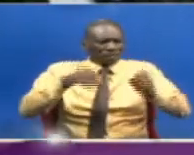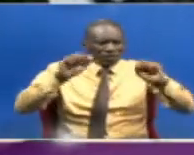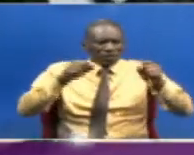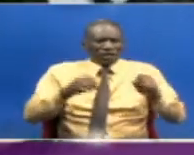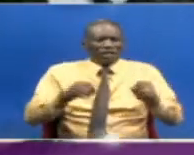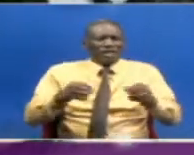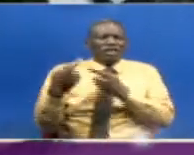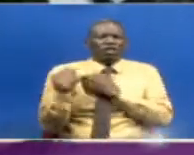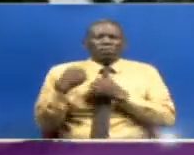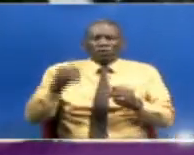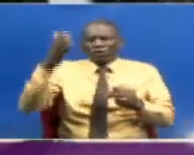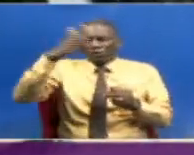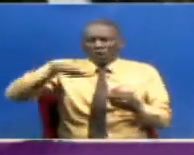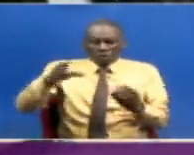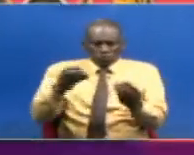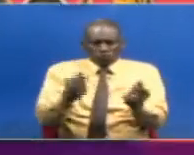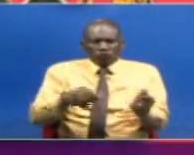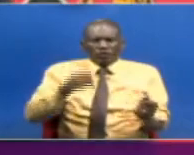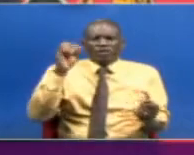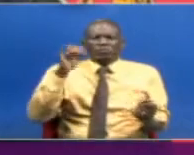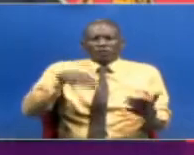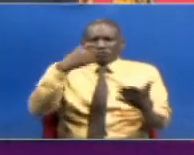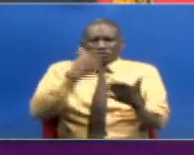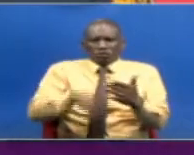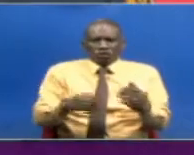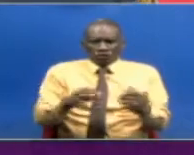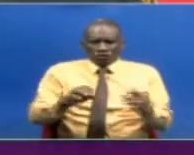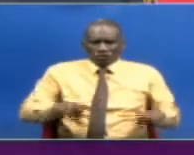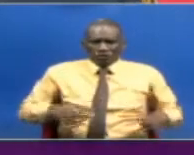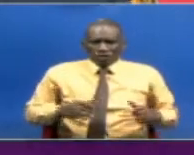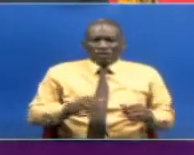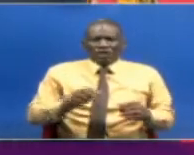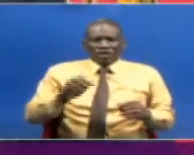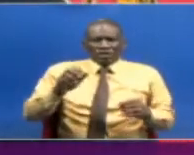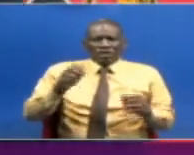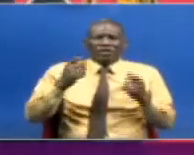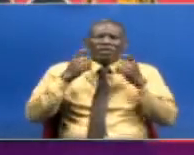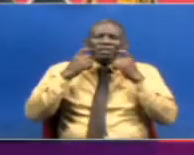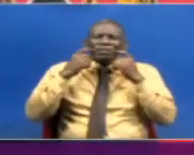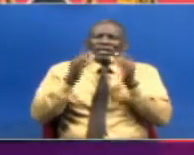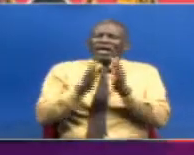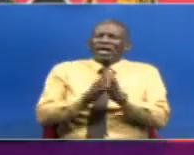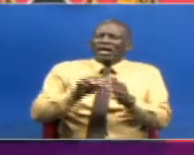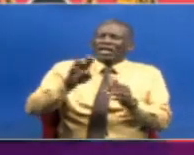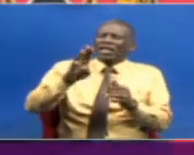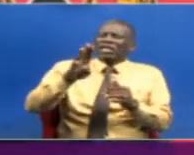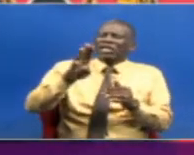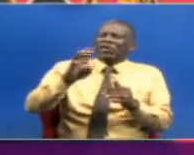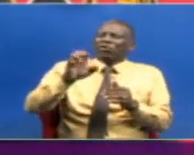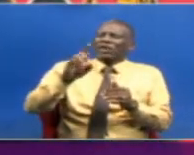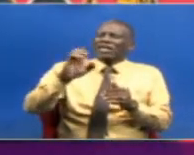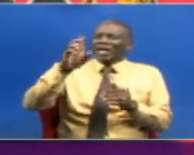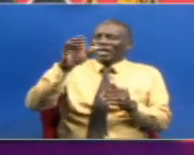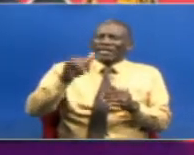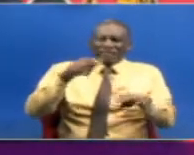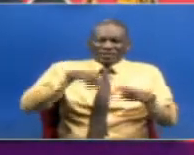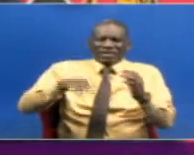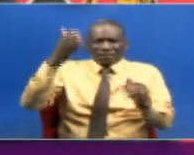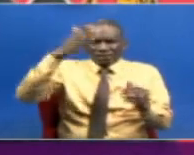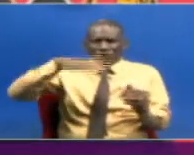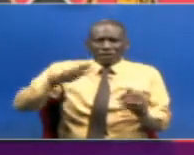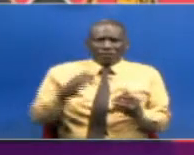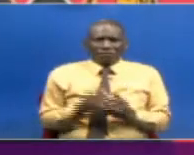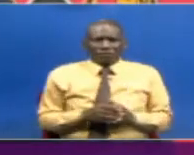in addressing the high cost of living. Kimani is Parliament and Wandai is Parliament. He's under